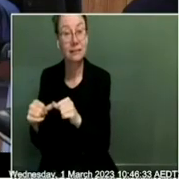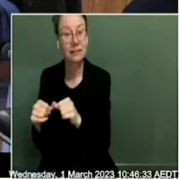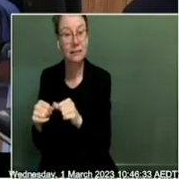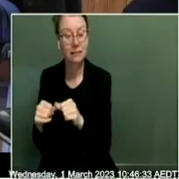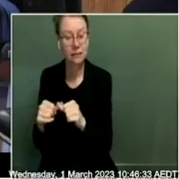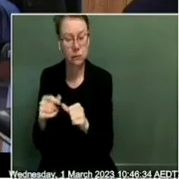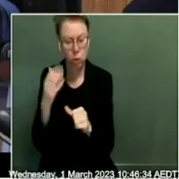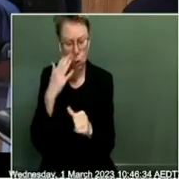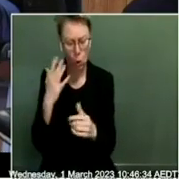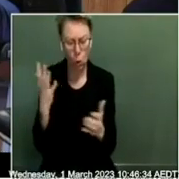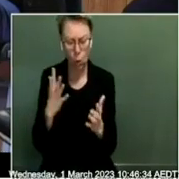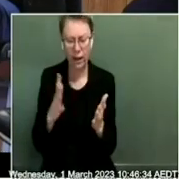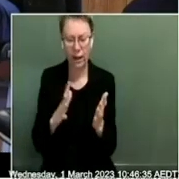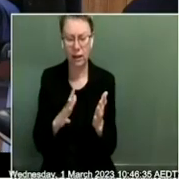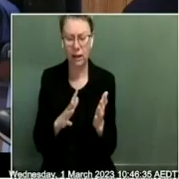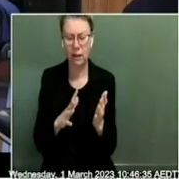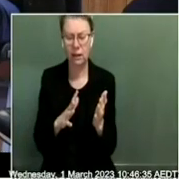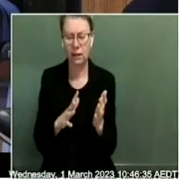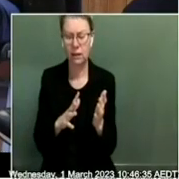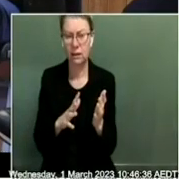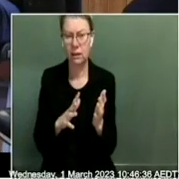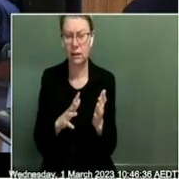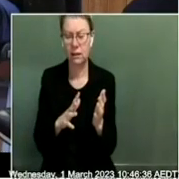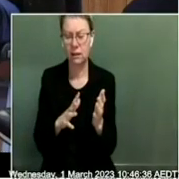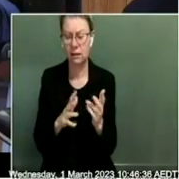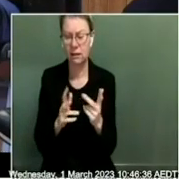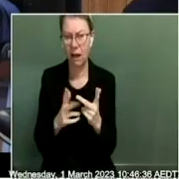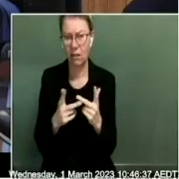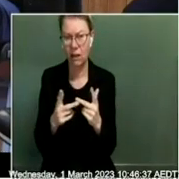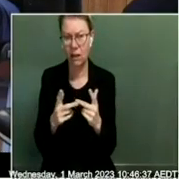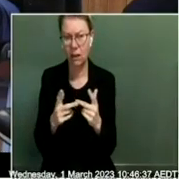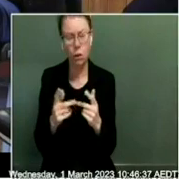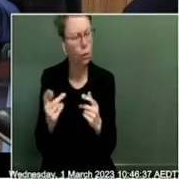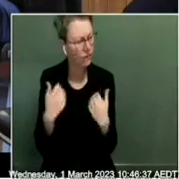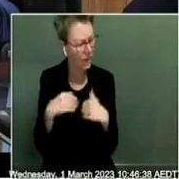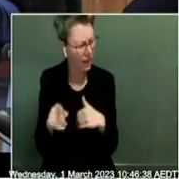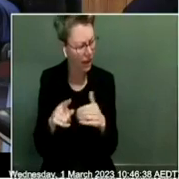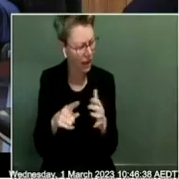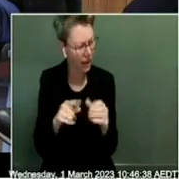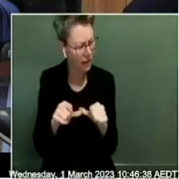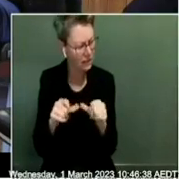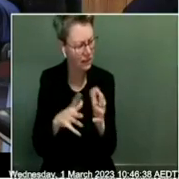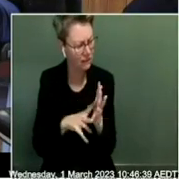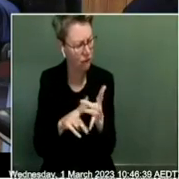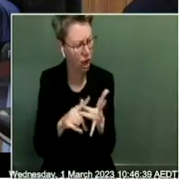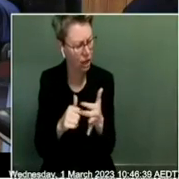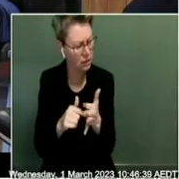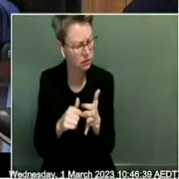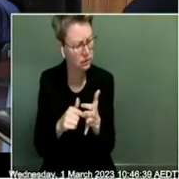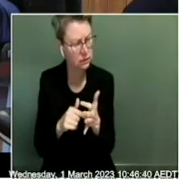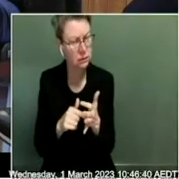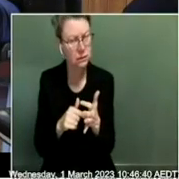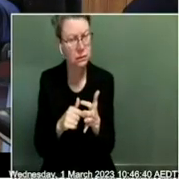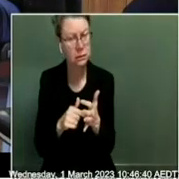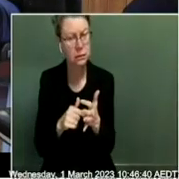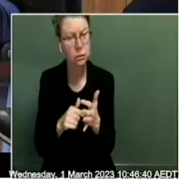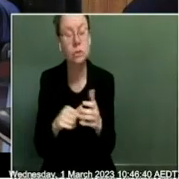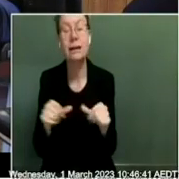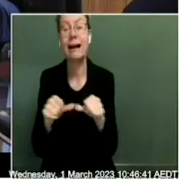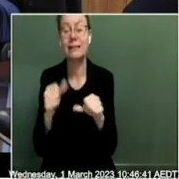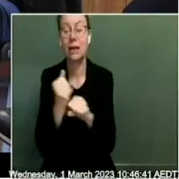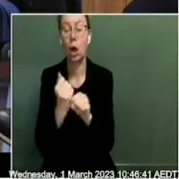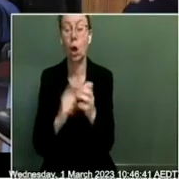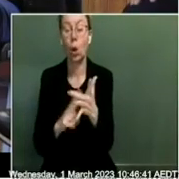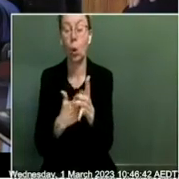And she ran away, who was there? Auntie Violet was there with Auntie Gore, so we found another cousin.